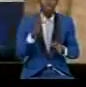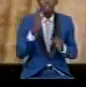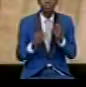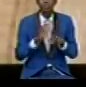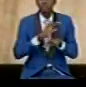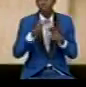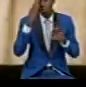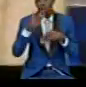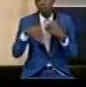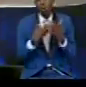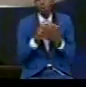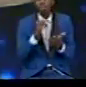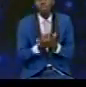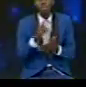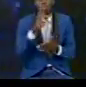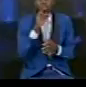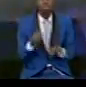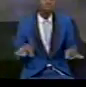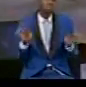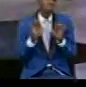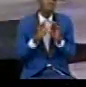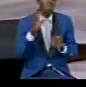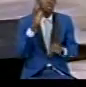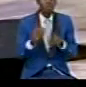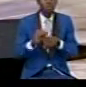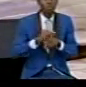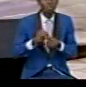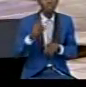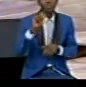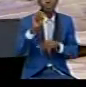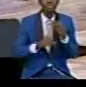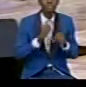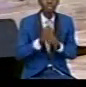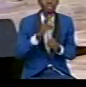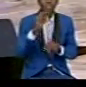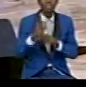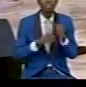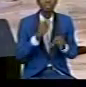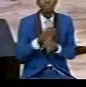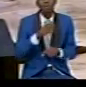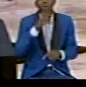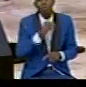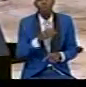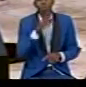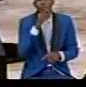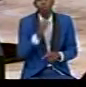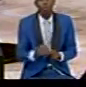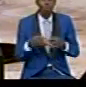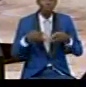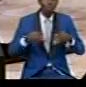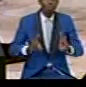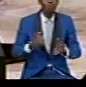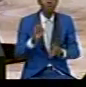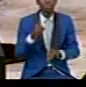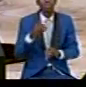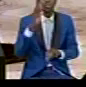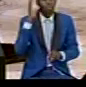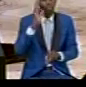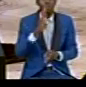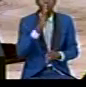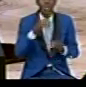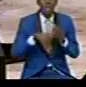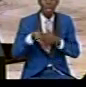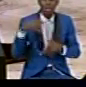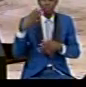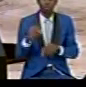teacher of 20 years ago, 30 years ago, and it is the old method, God, you will be out of service. The